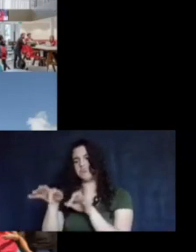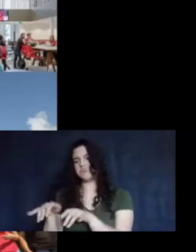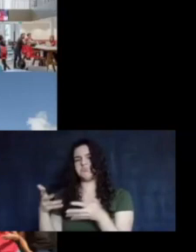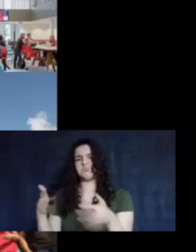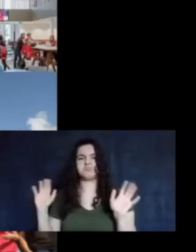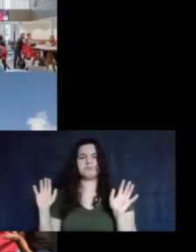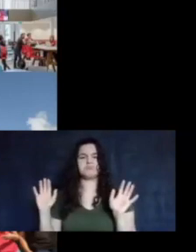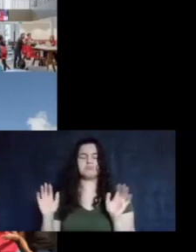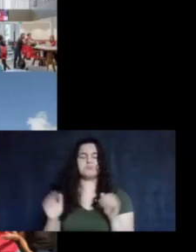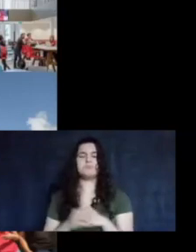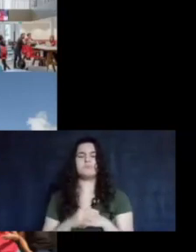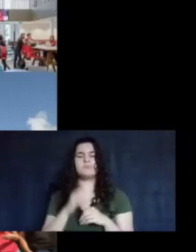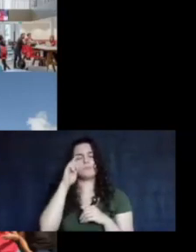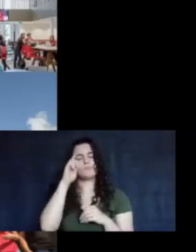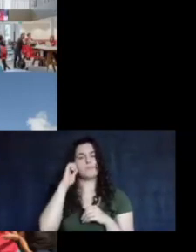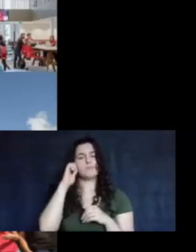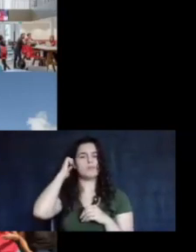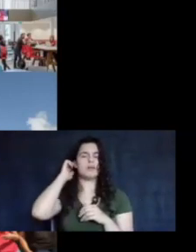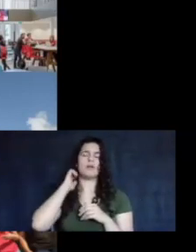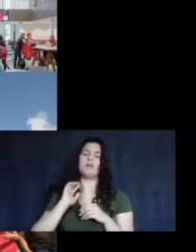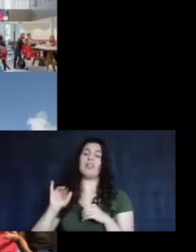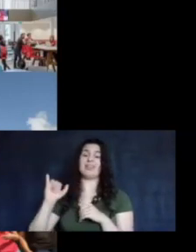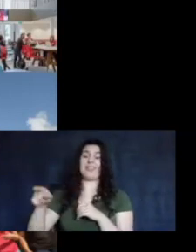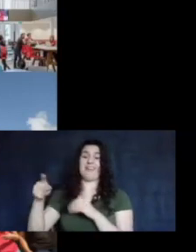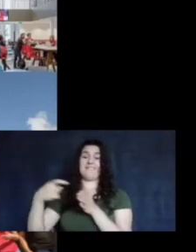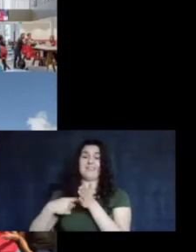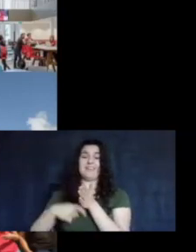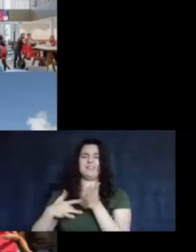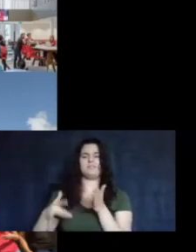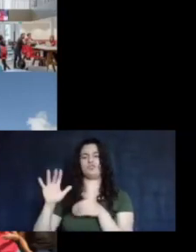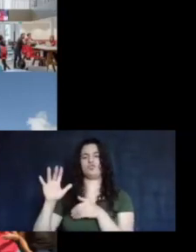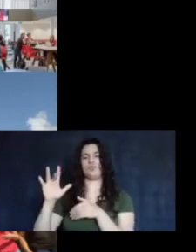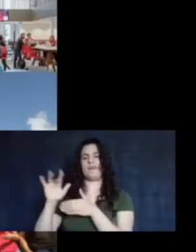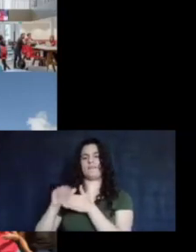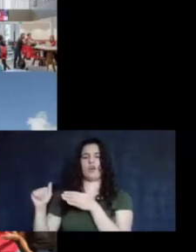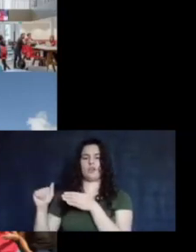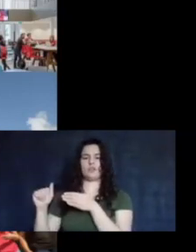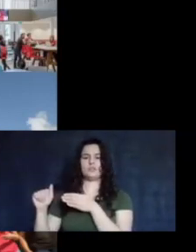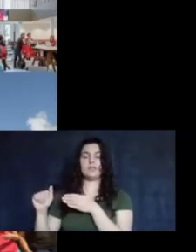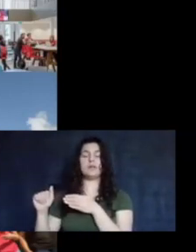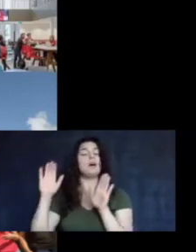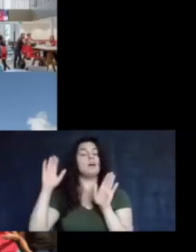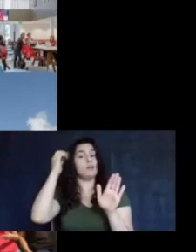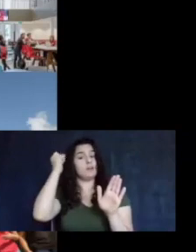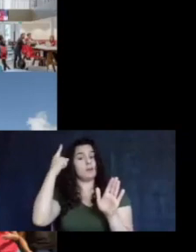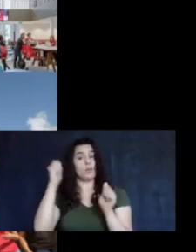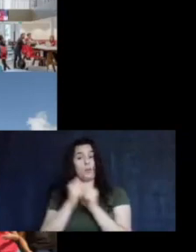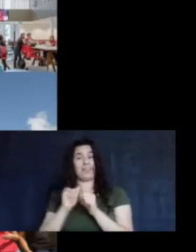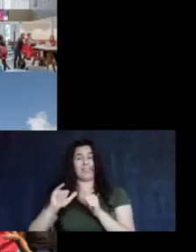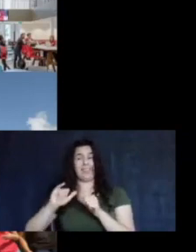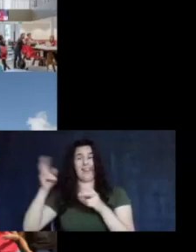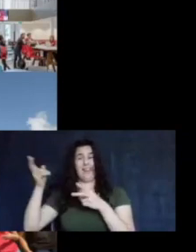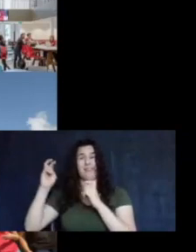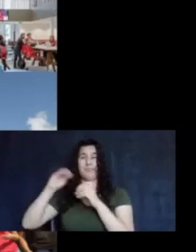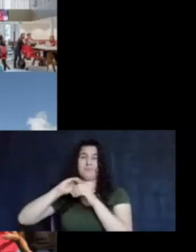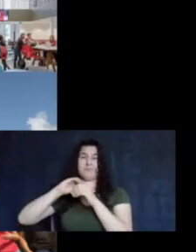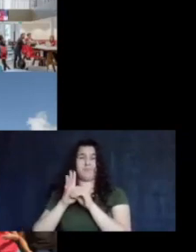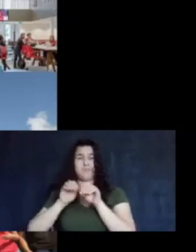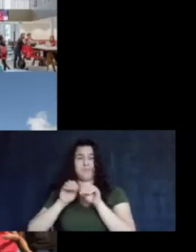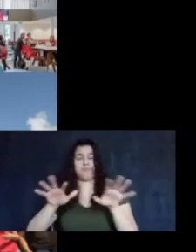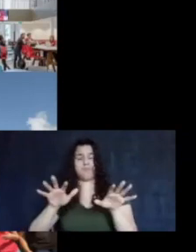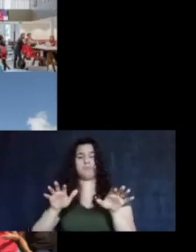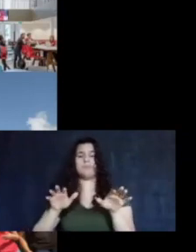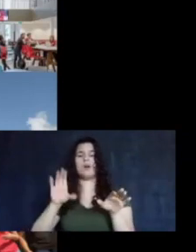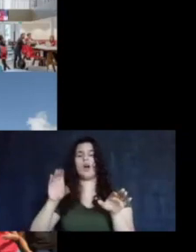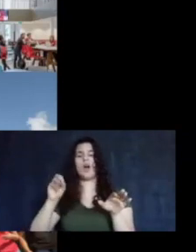Our application fee is typically $25. I know that due to the COVID-19 situation right now, we're actually waiving all of our